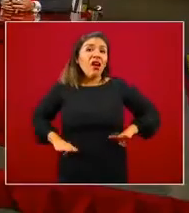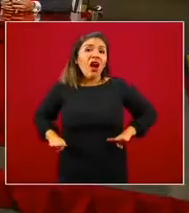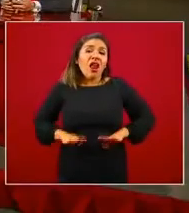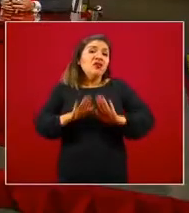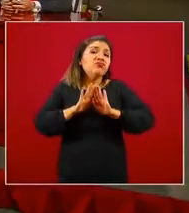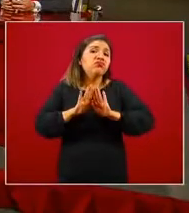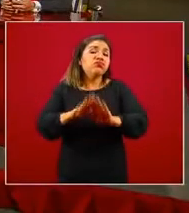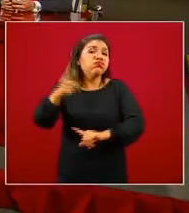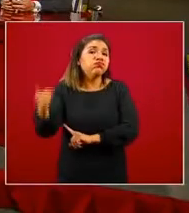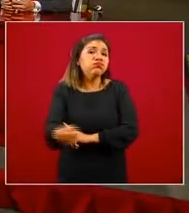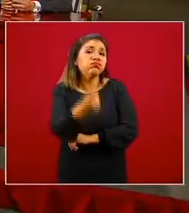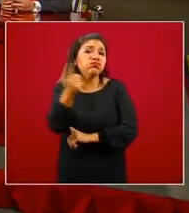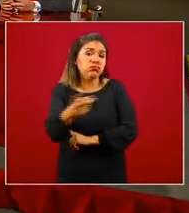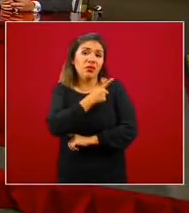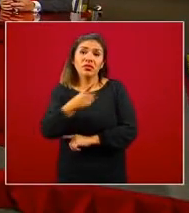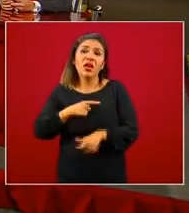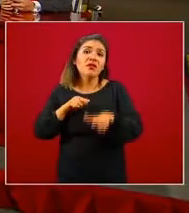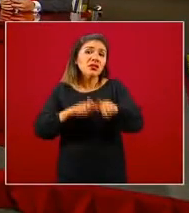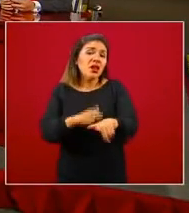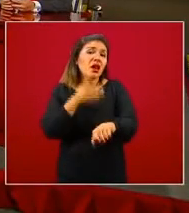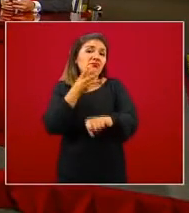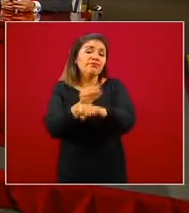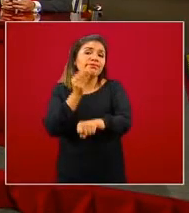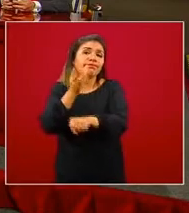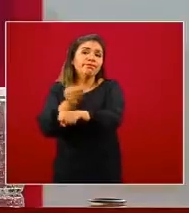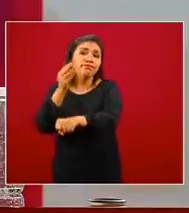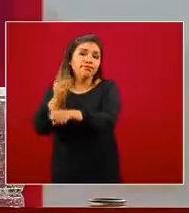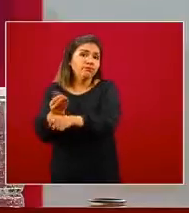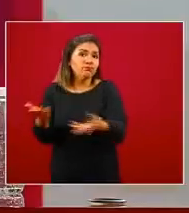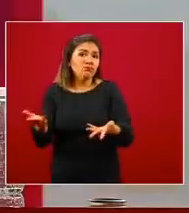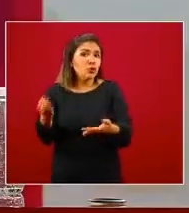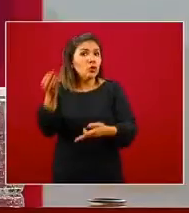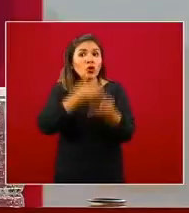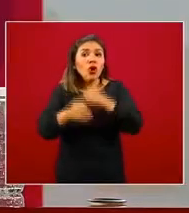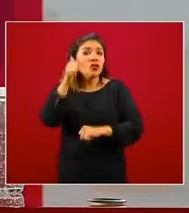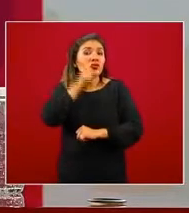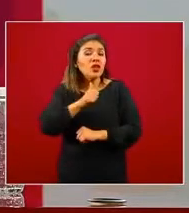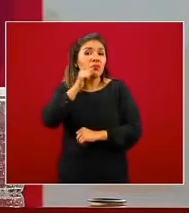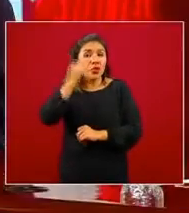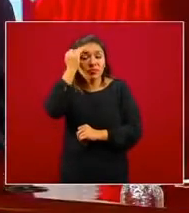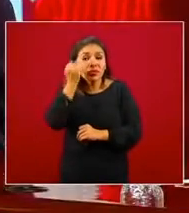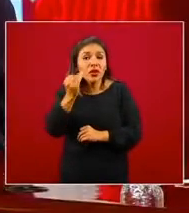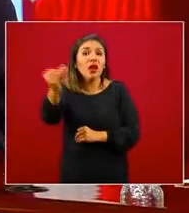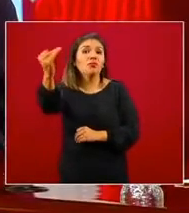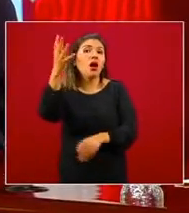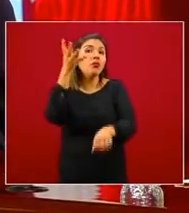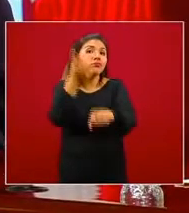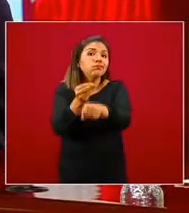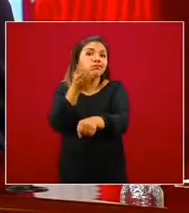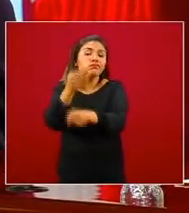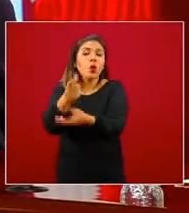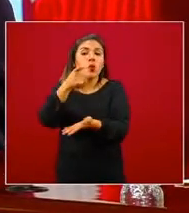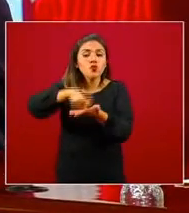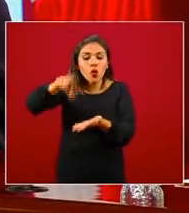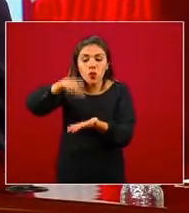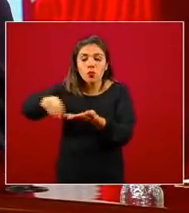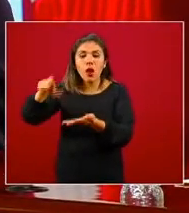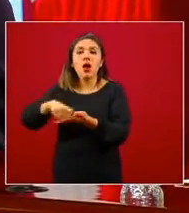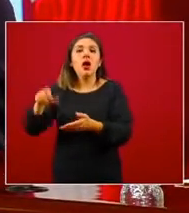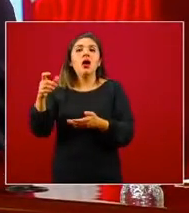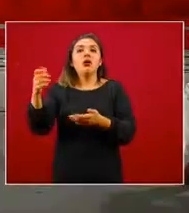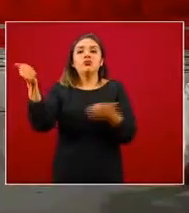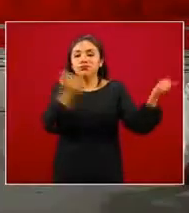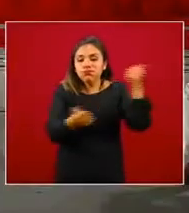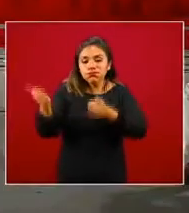very complicated right now. This is going to be a long haul. And I have said this all the time. We're going to be